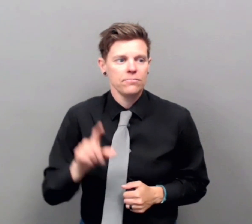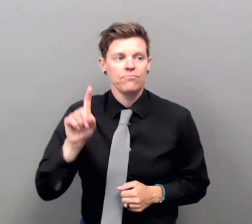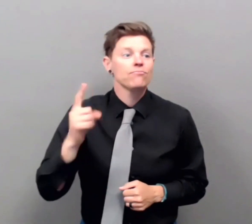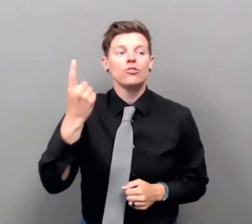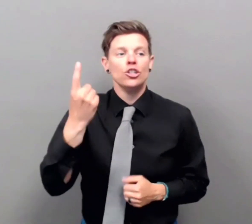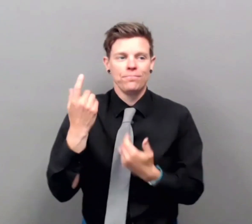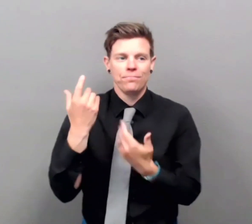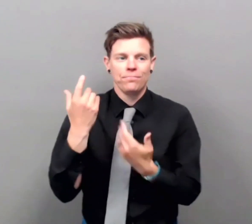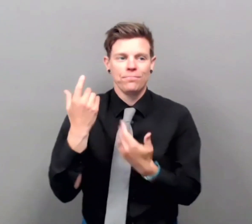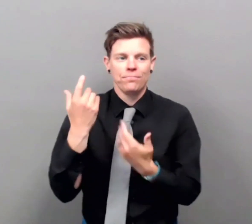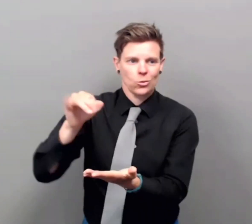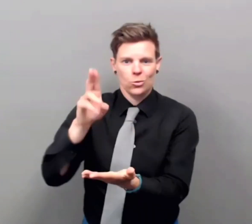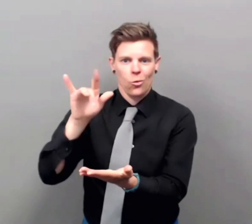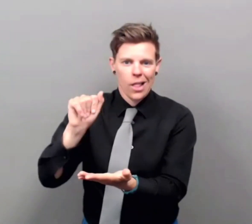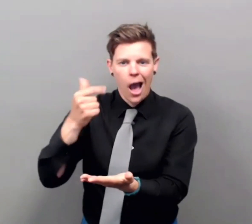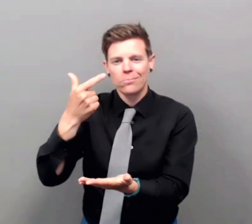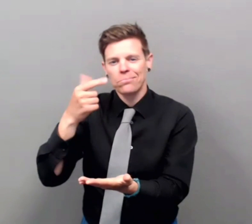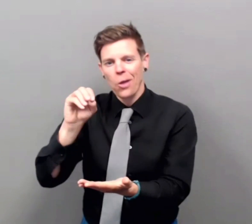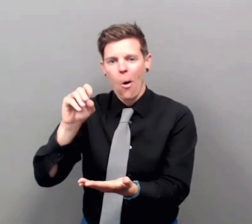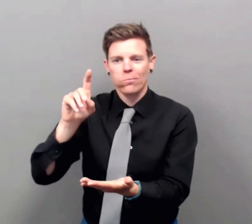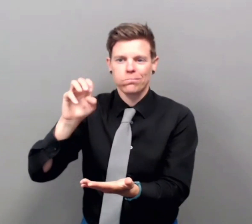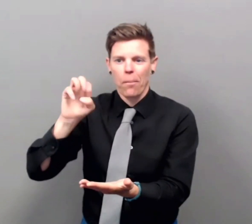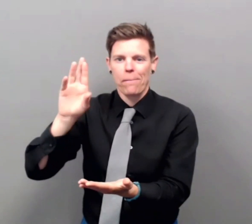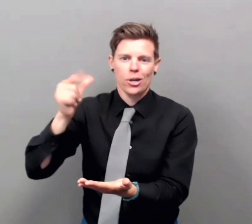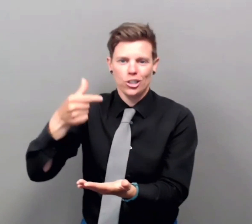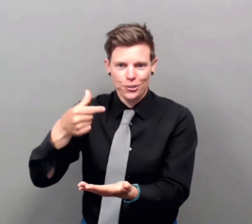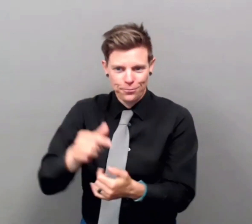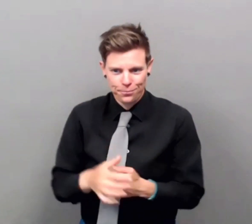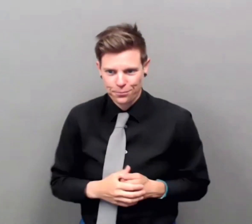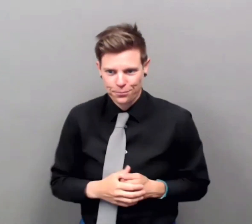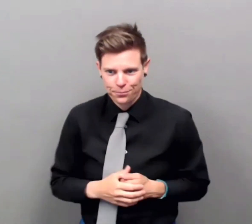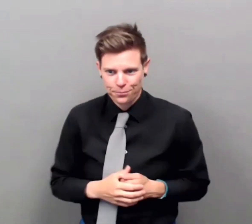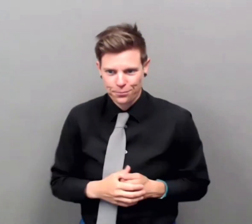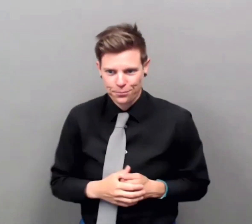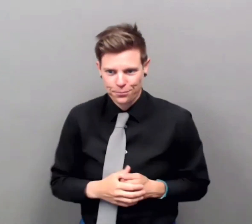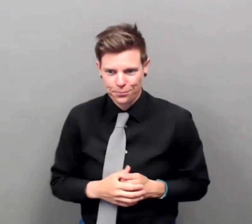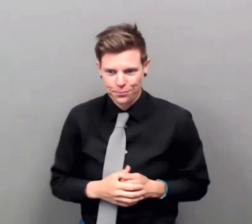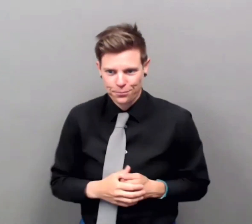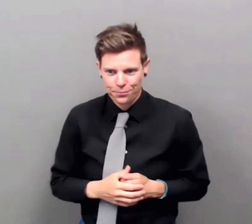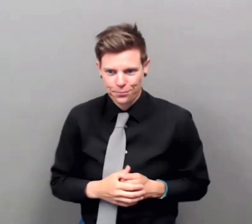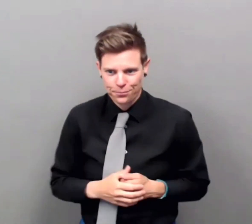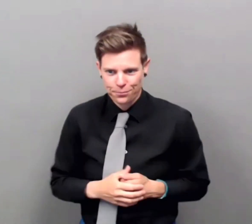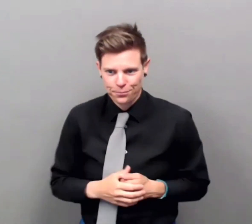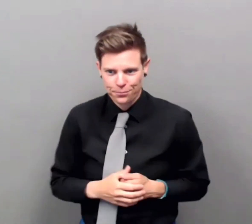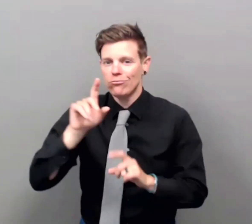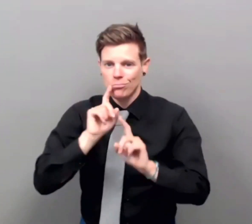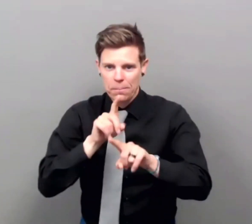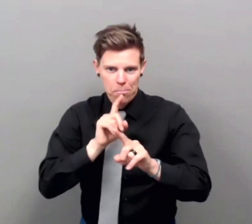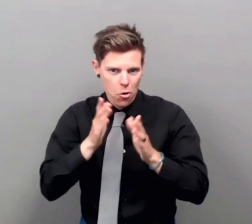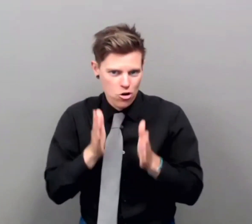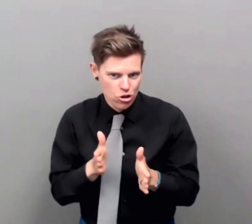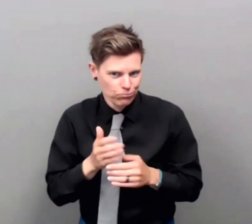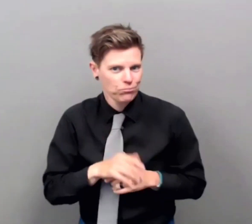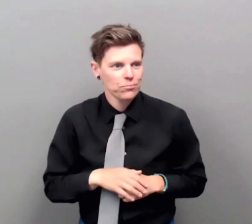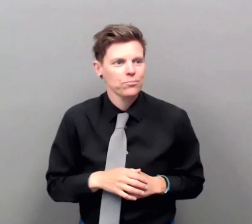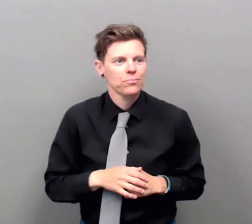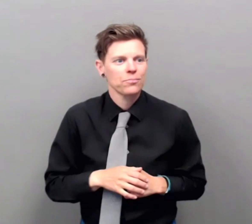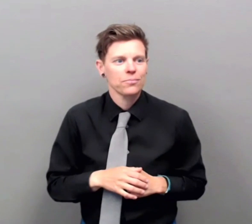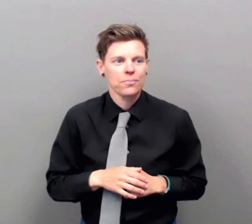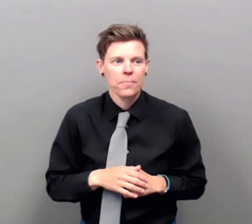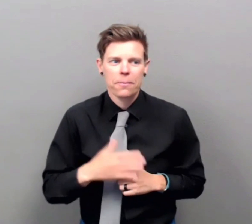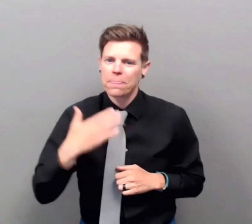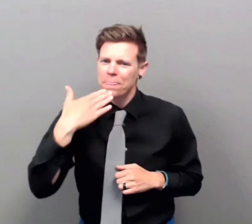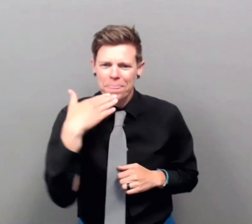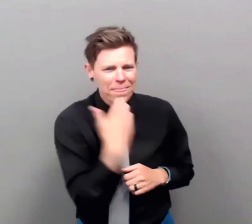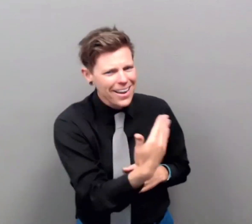Santa Fe Reporter. Julia, go ahead, please. Thank you, Alex. Thank